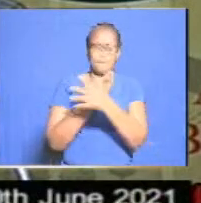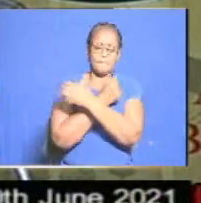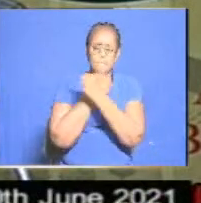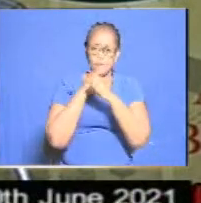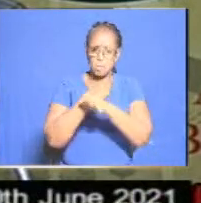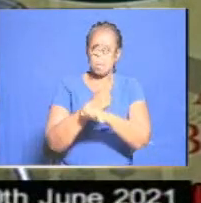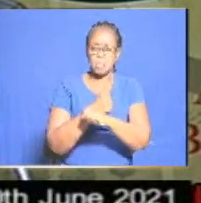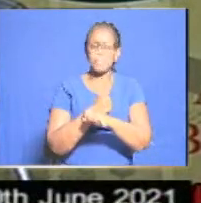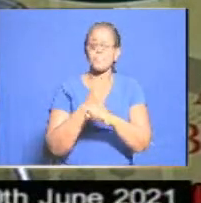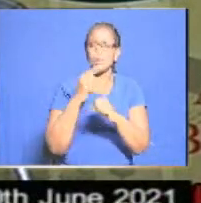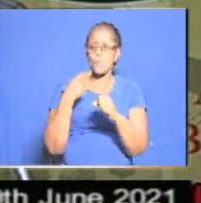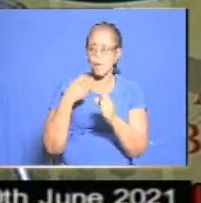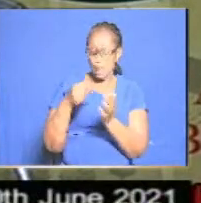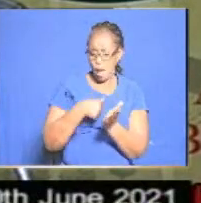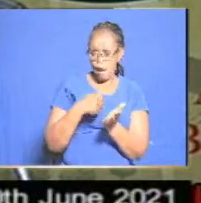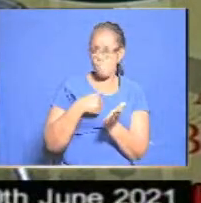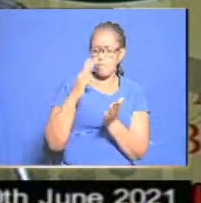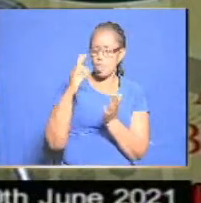set aside ₱3.9